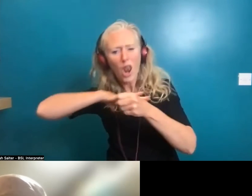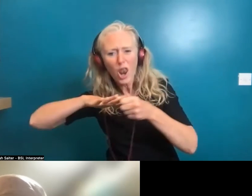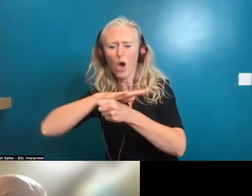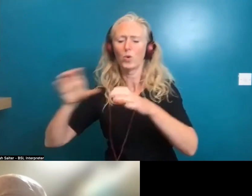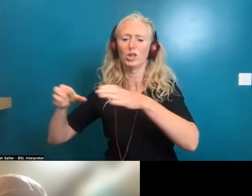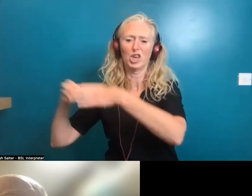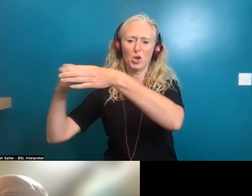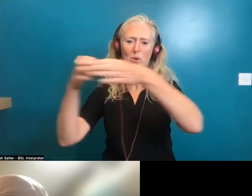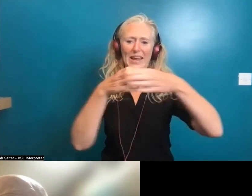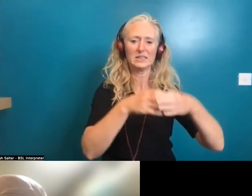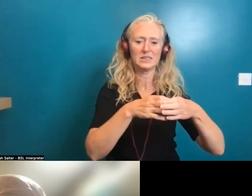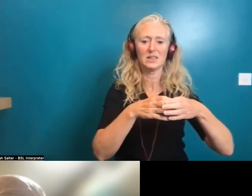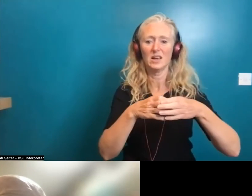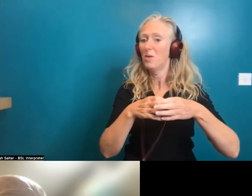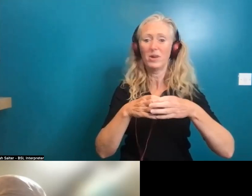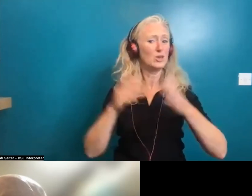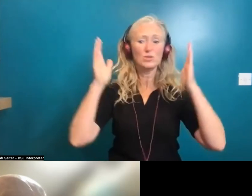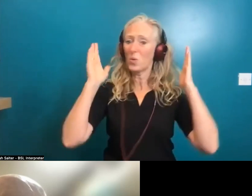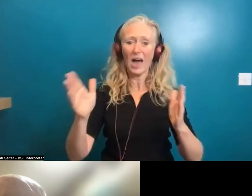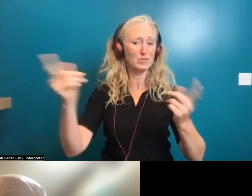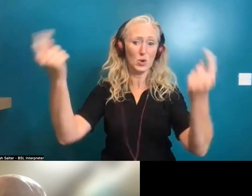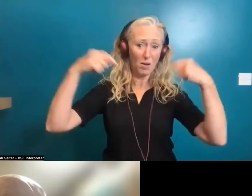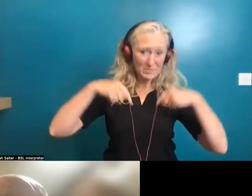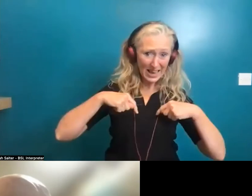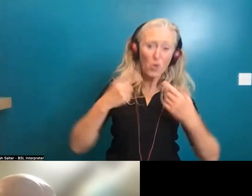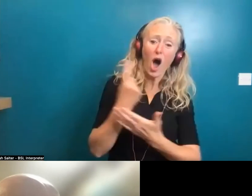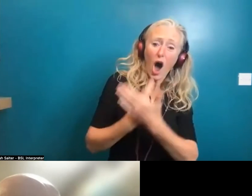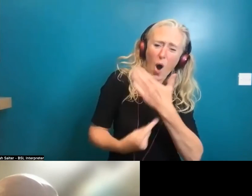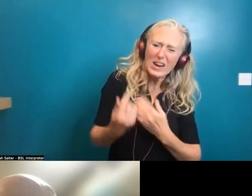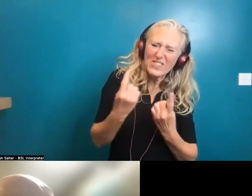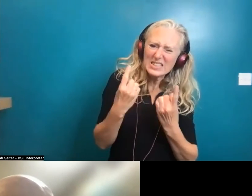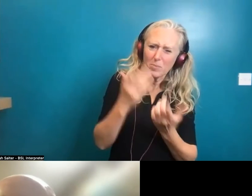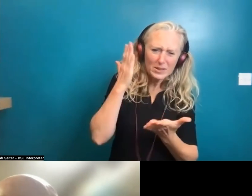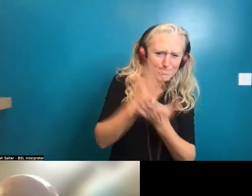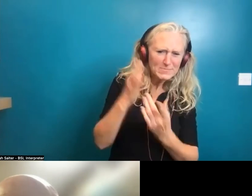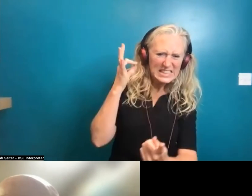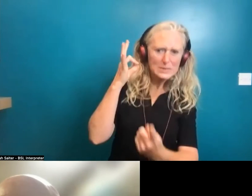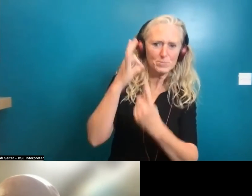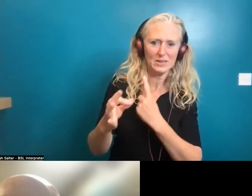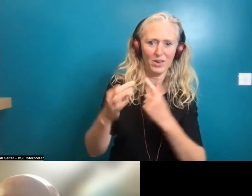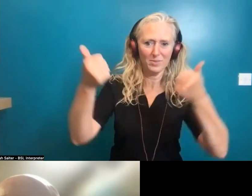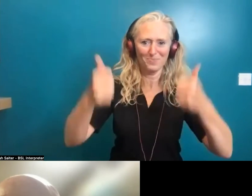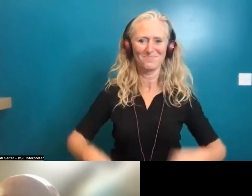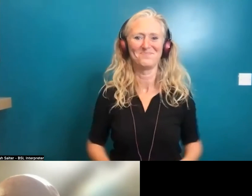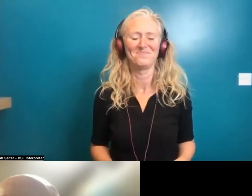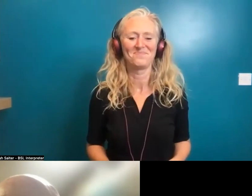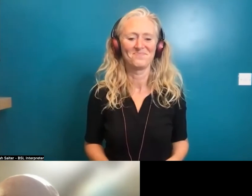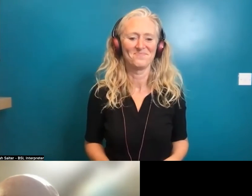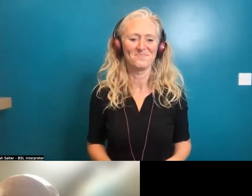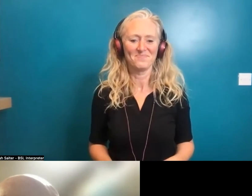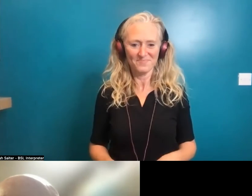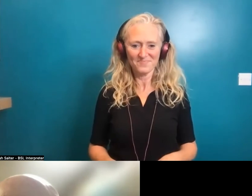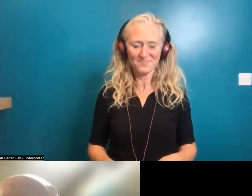something very specific that you want from us. Does that make sense? Yes, it does. Thanks, Rob. I'll squeeze, we have